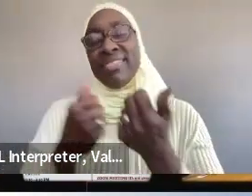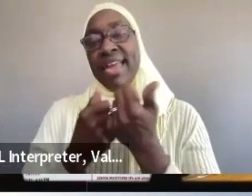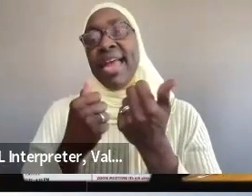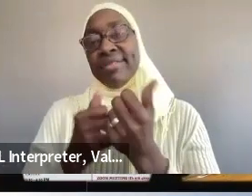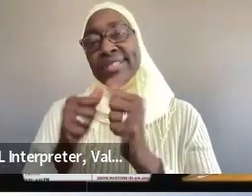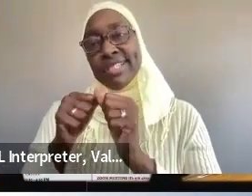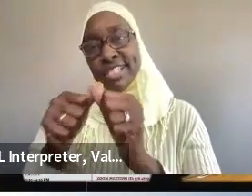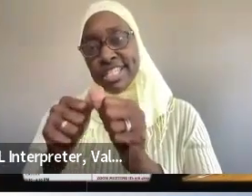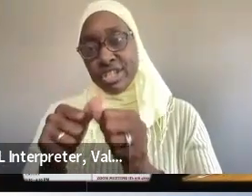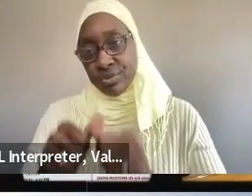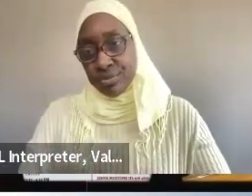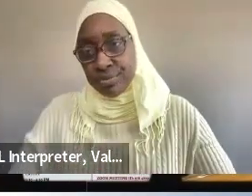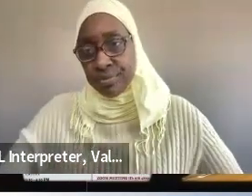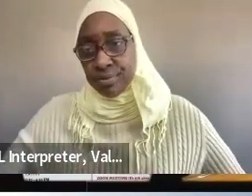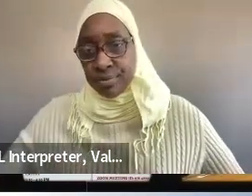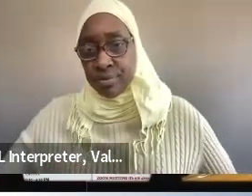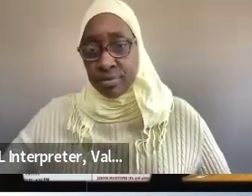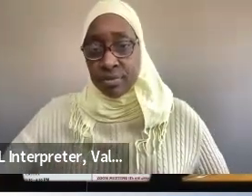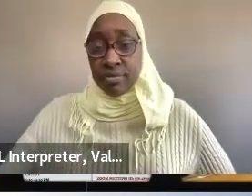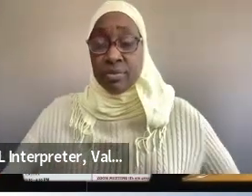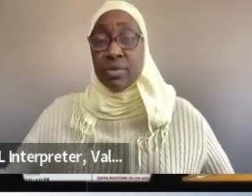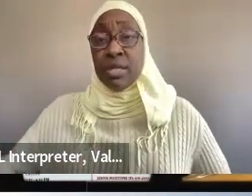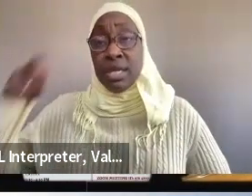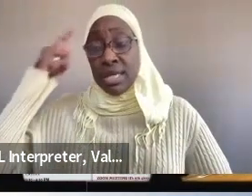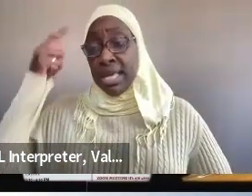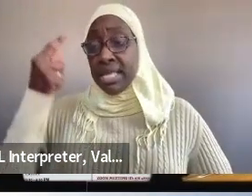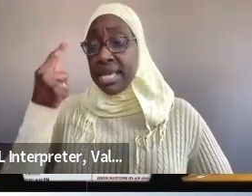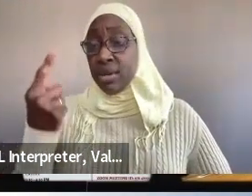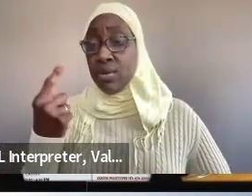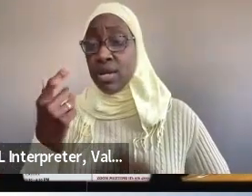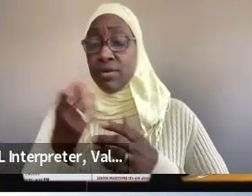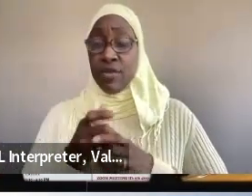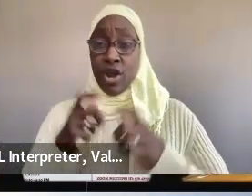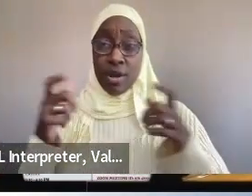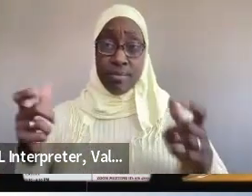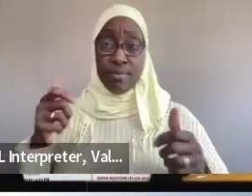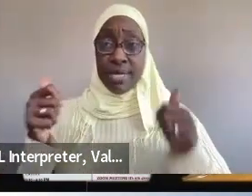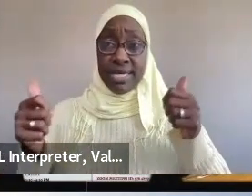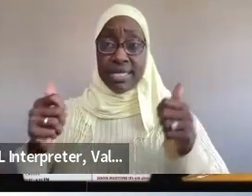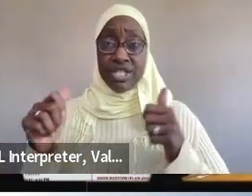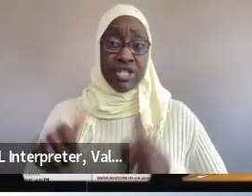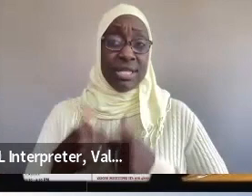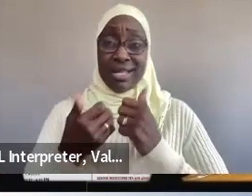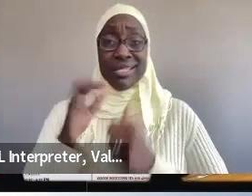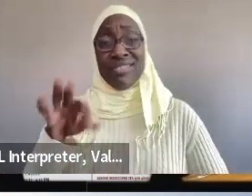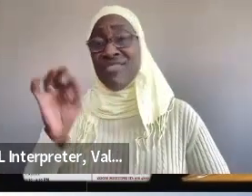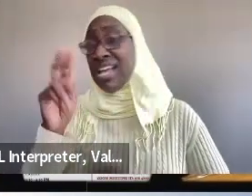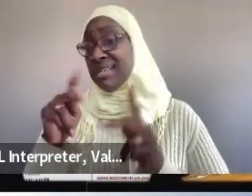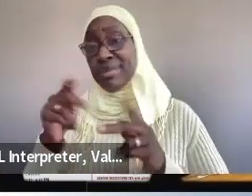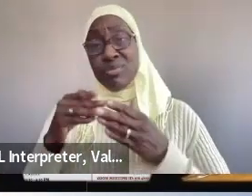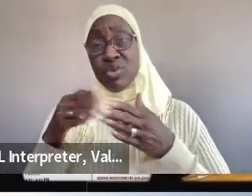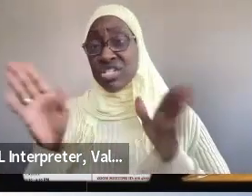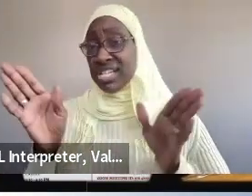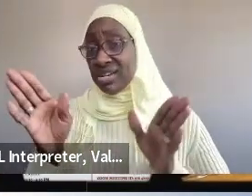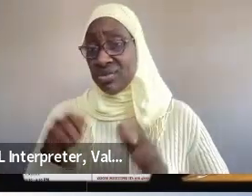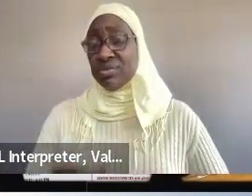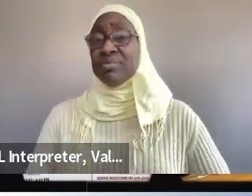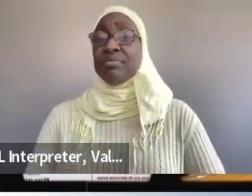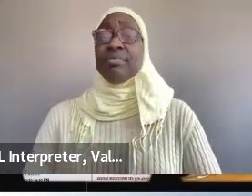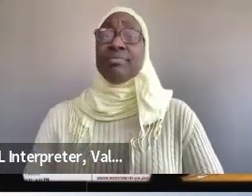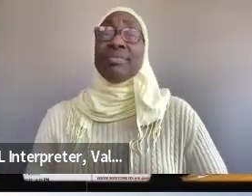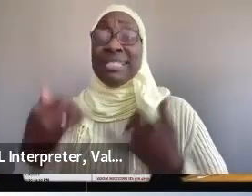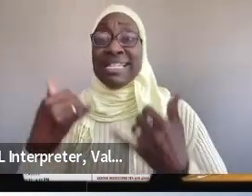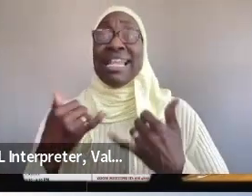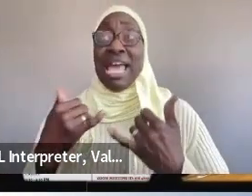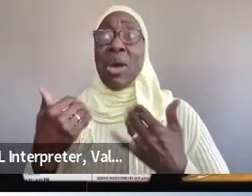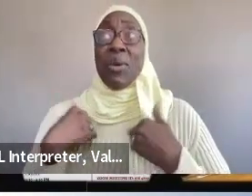I completely agree. I think one of our biggest challenges has just been like finding people in general. But we at this point we have